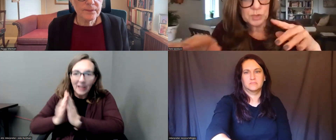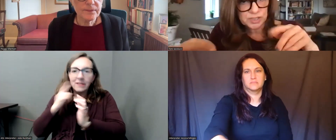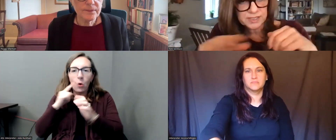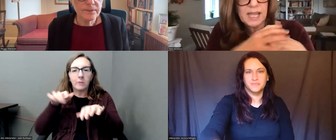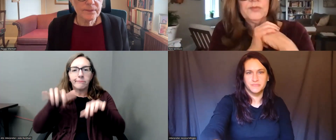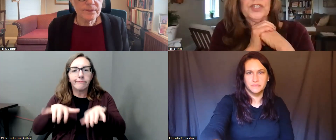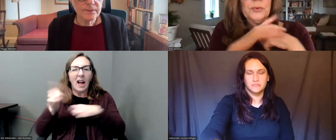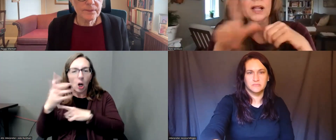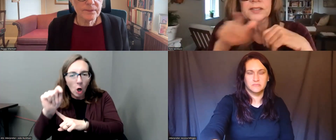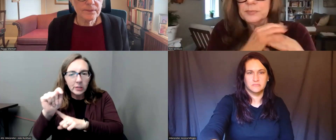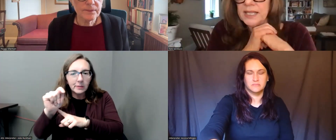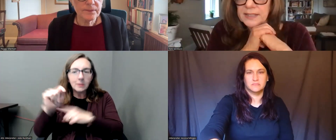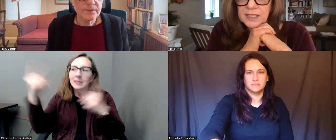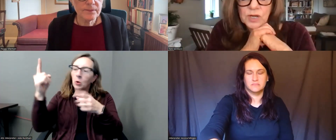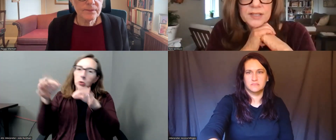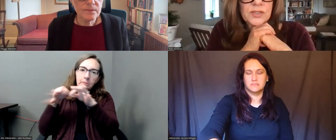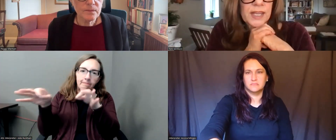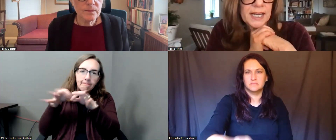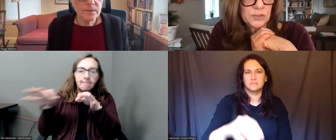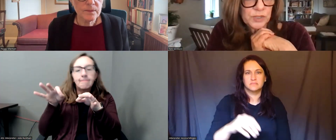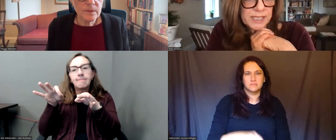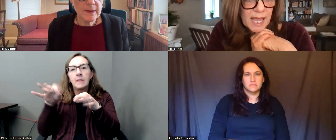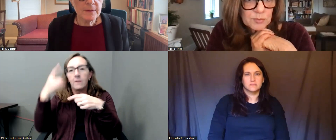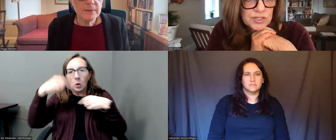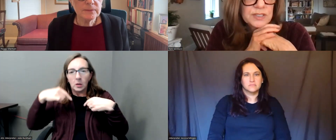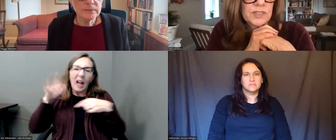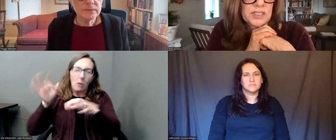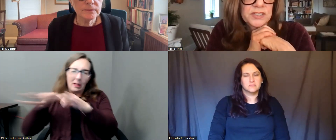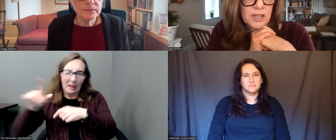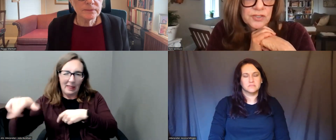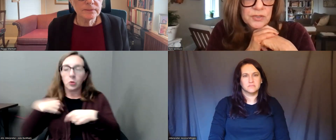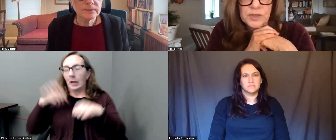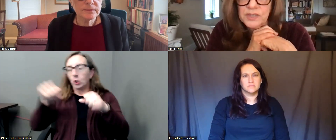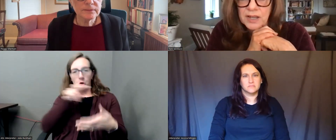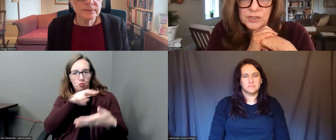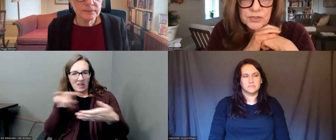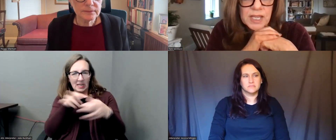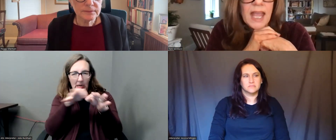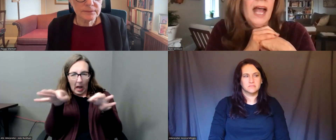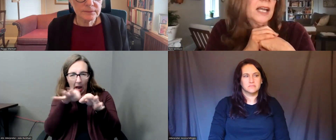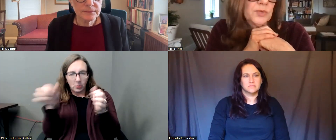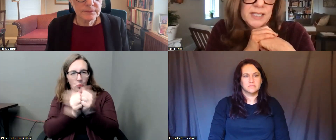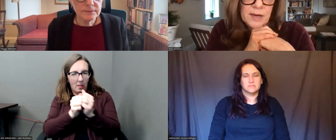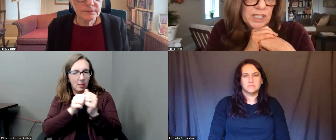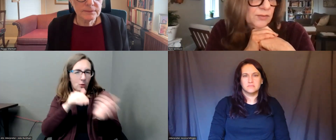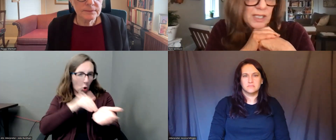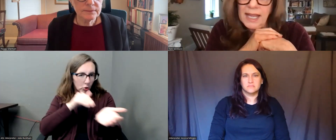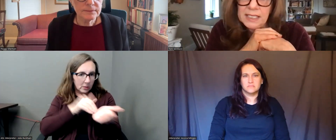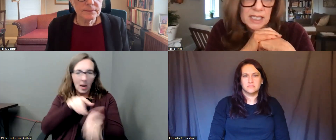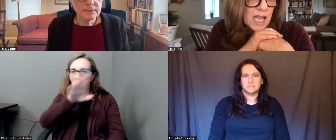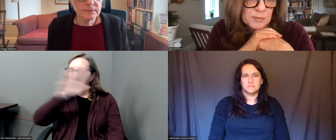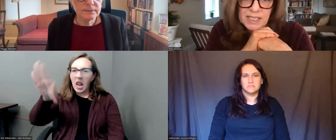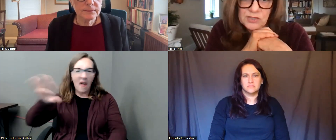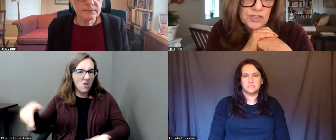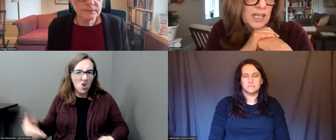is someone to type for you. I'll explain later on, so that I could read captions of the discussions with doctors. And I was never given